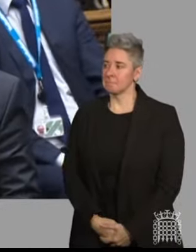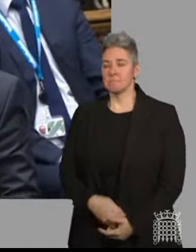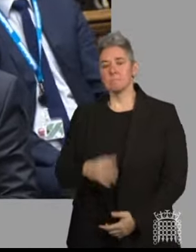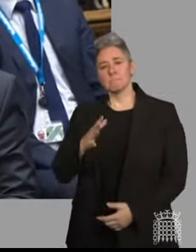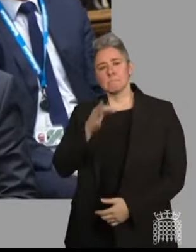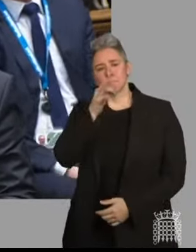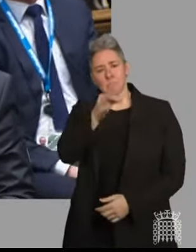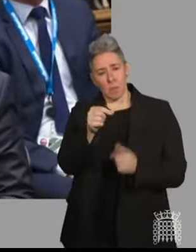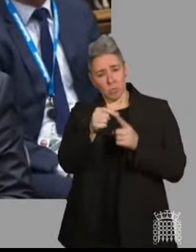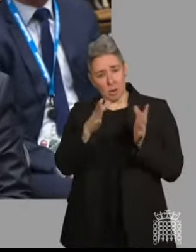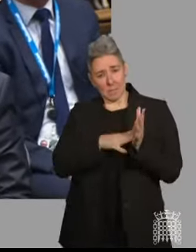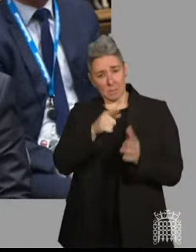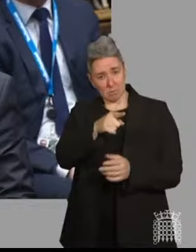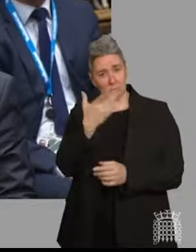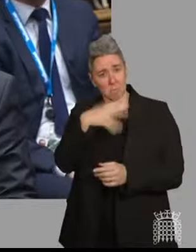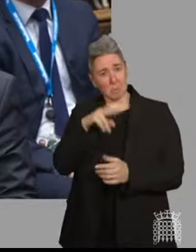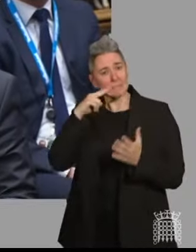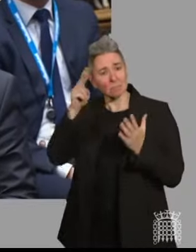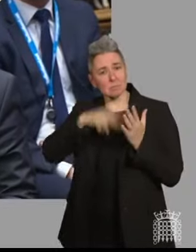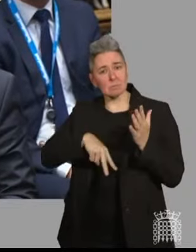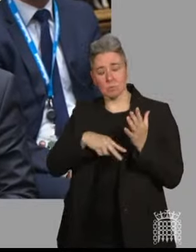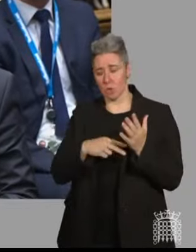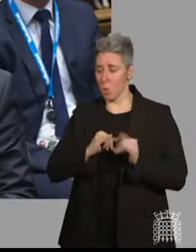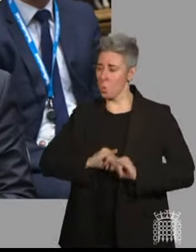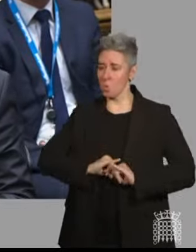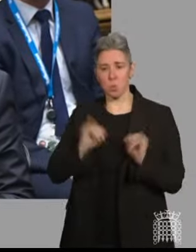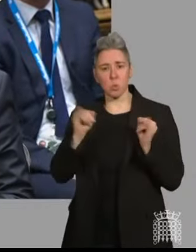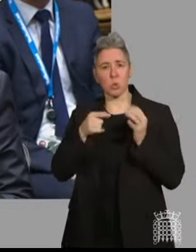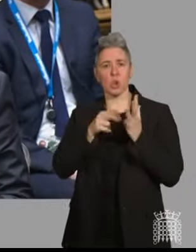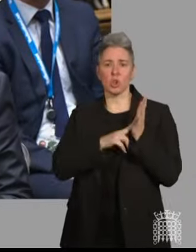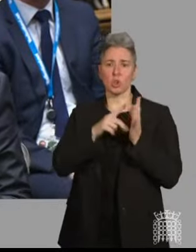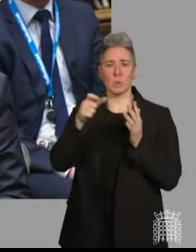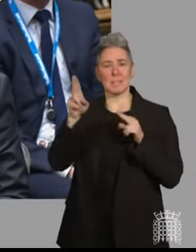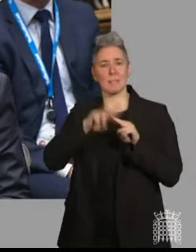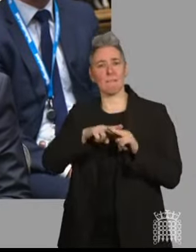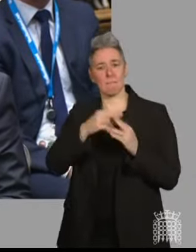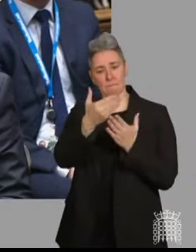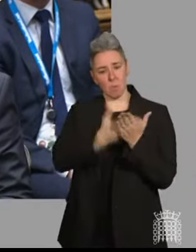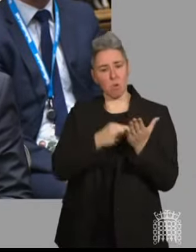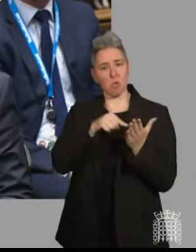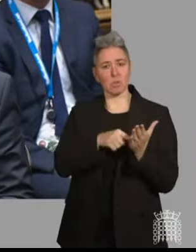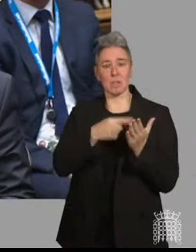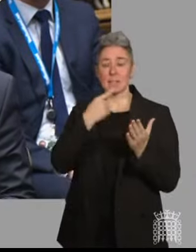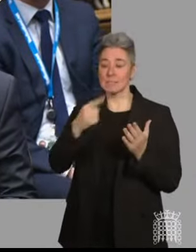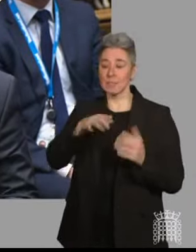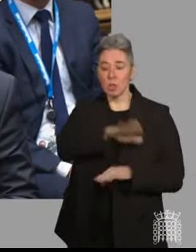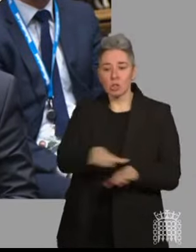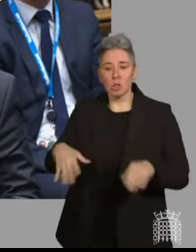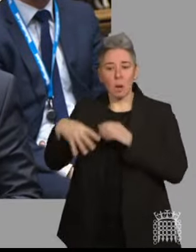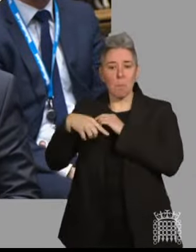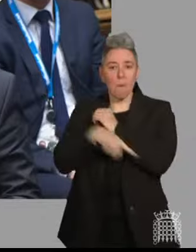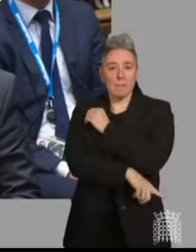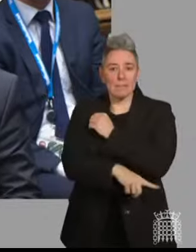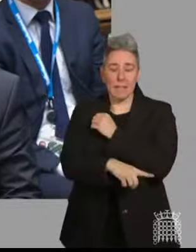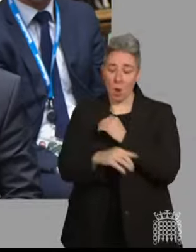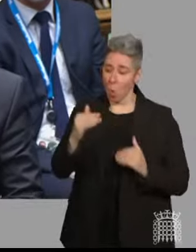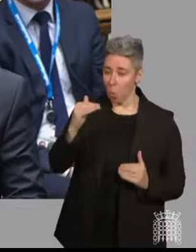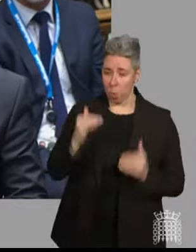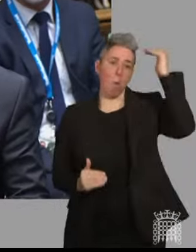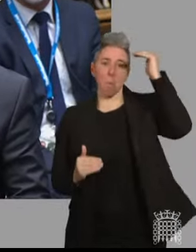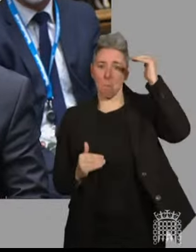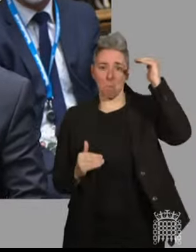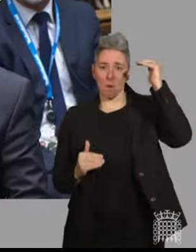income poverty rose way faster in the UK than in any of the other 39 countries analysed in the decades to